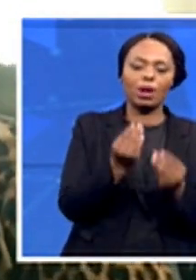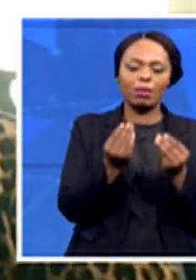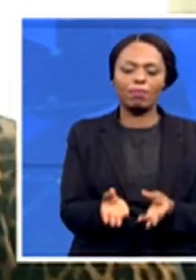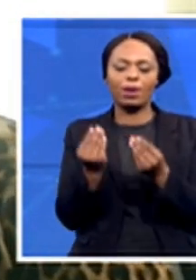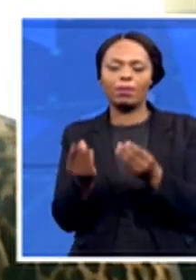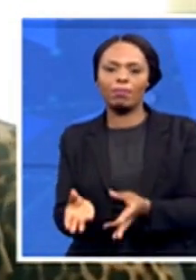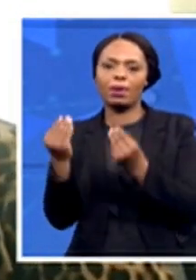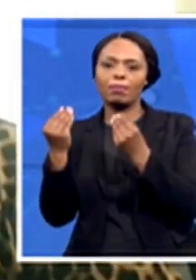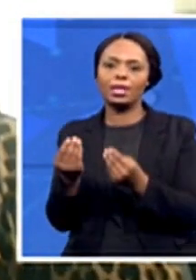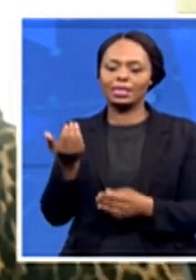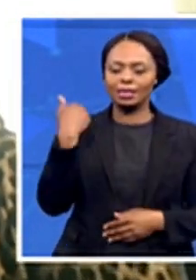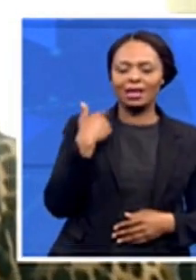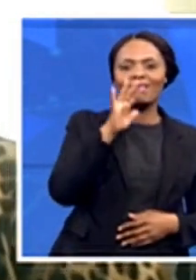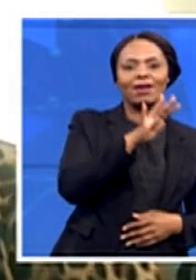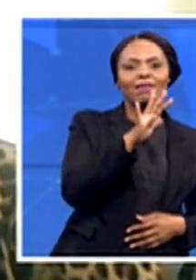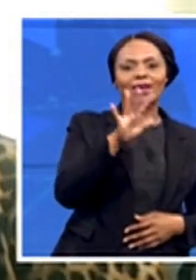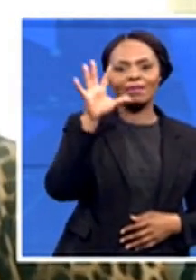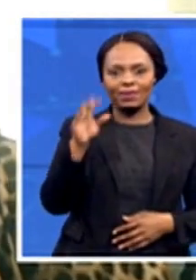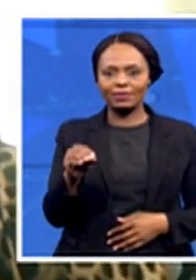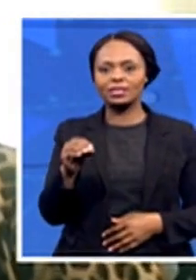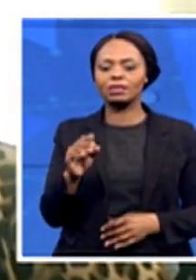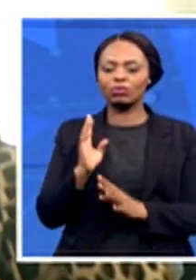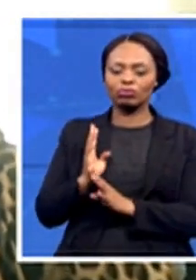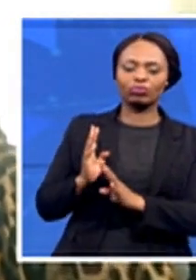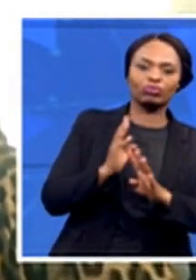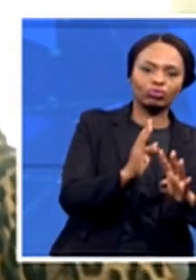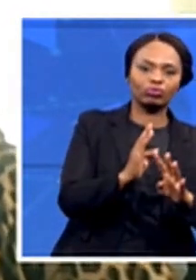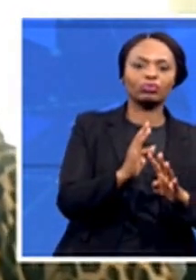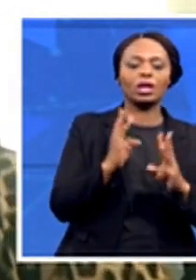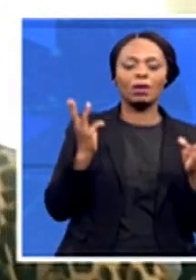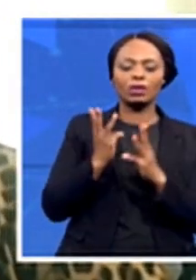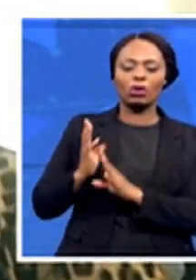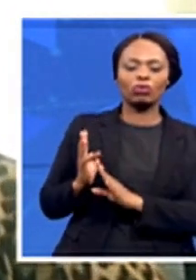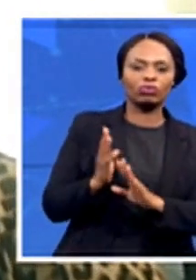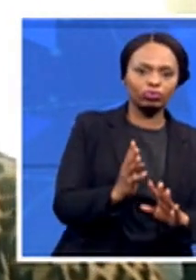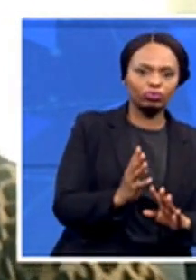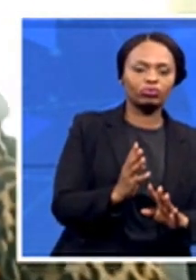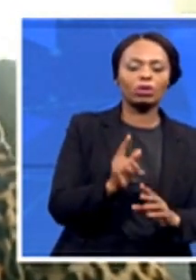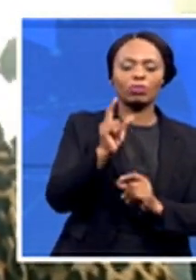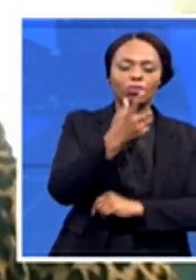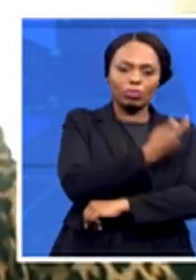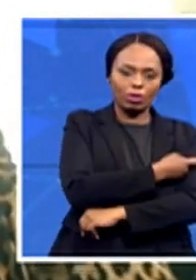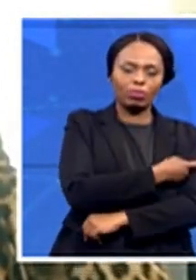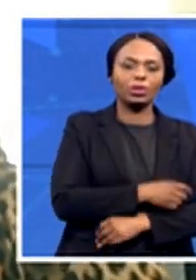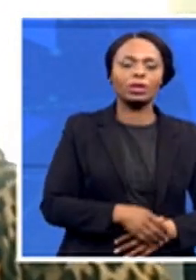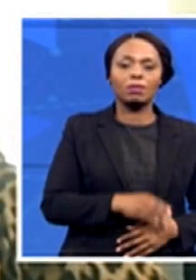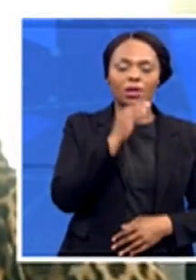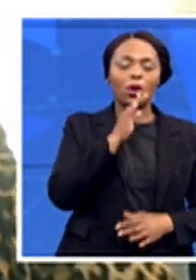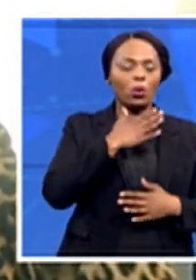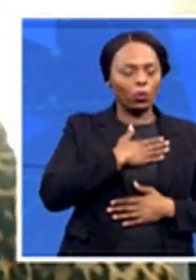there is a good response, which is something that we are looking for. So we'll continue to do that until at least we reach the target, because